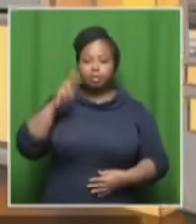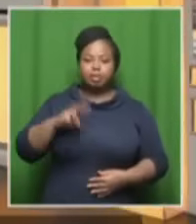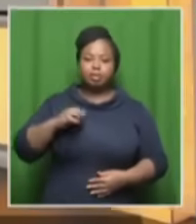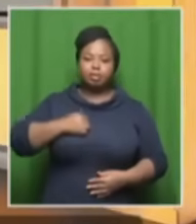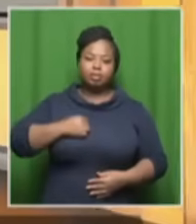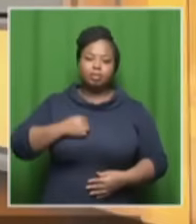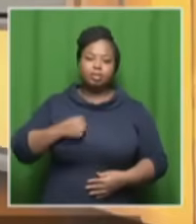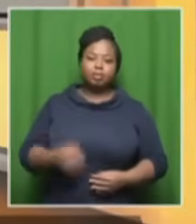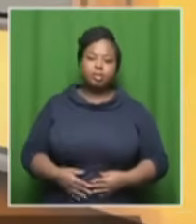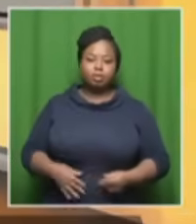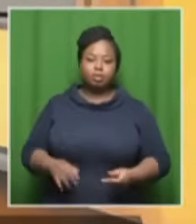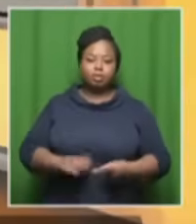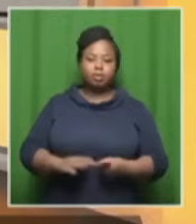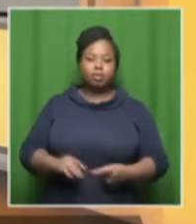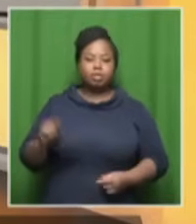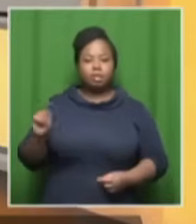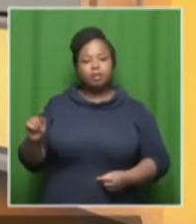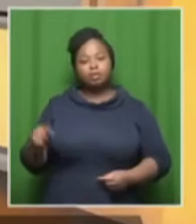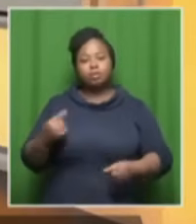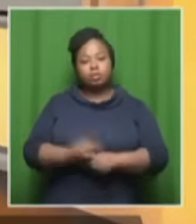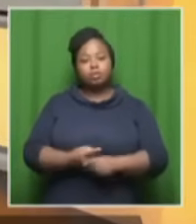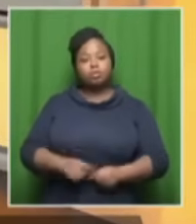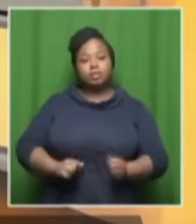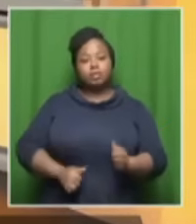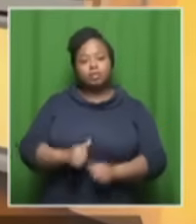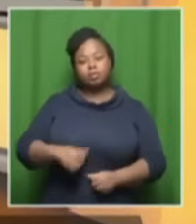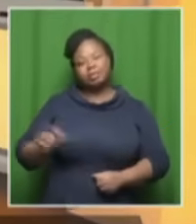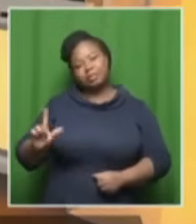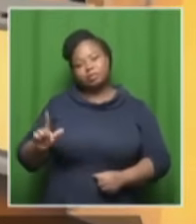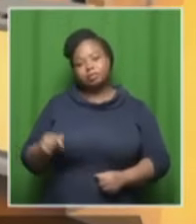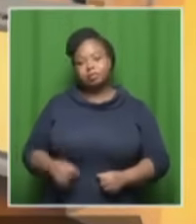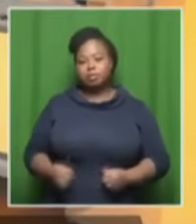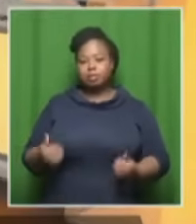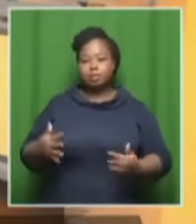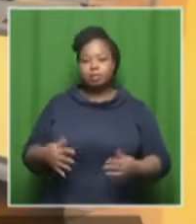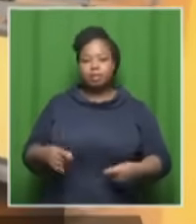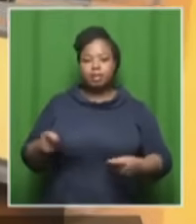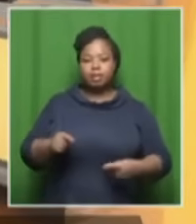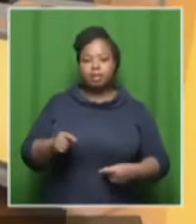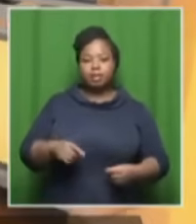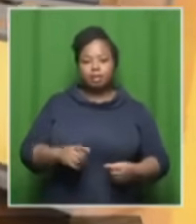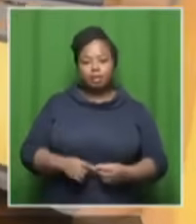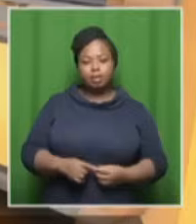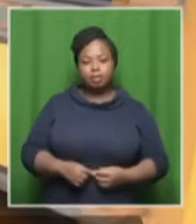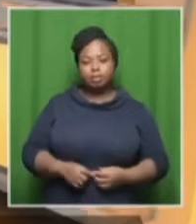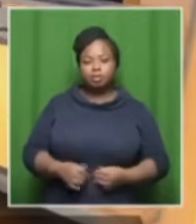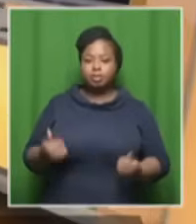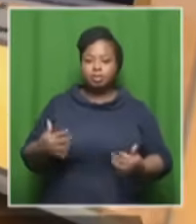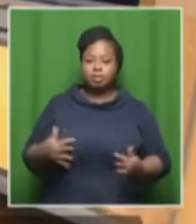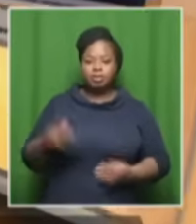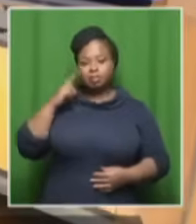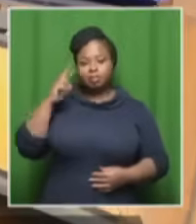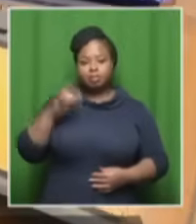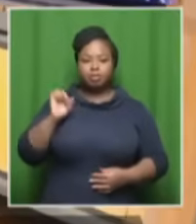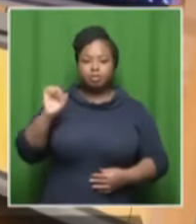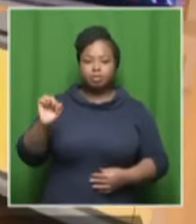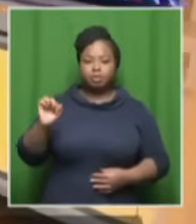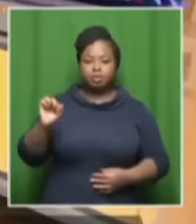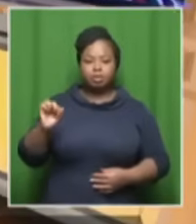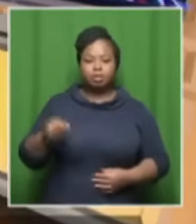the screen. You are the first on my left-hand side, so I'm going to start that way. Let's start by your perspectives of